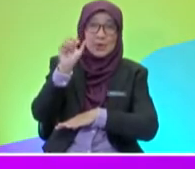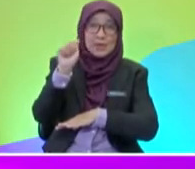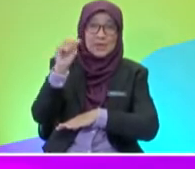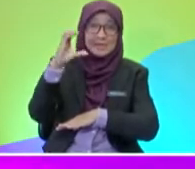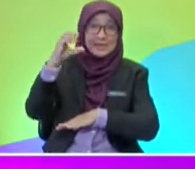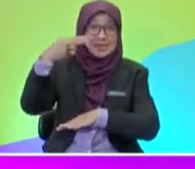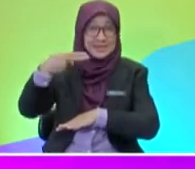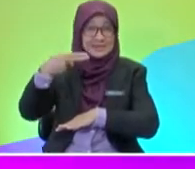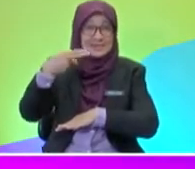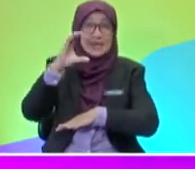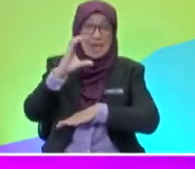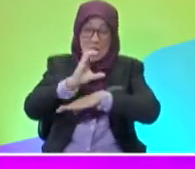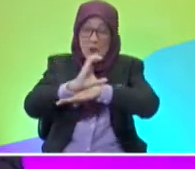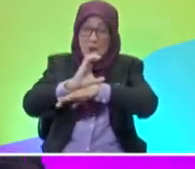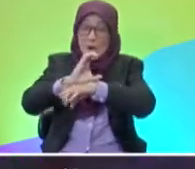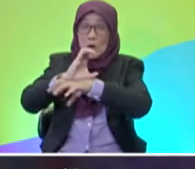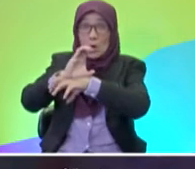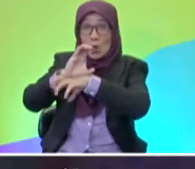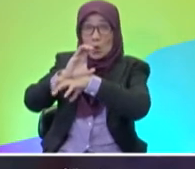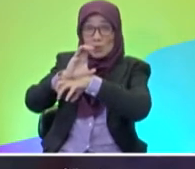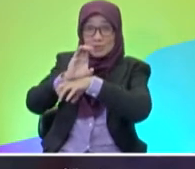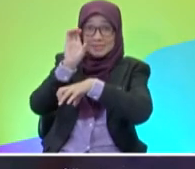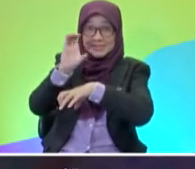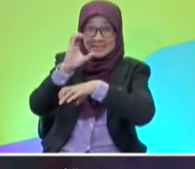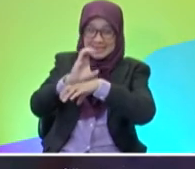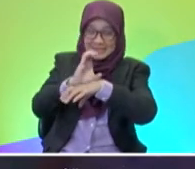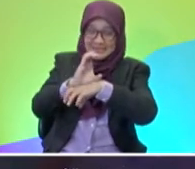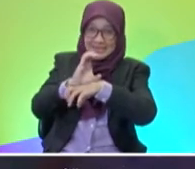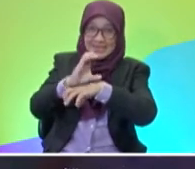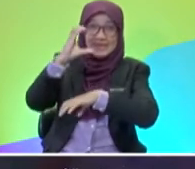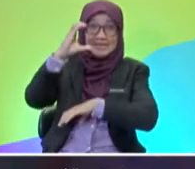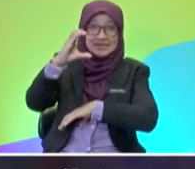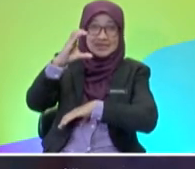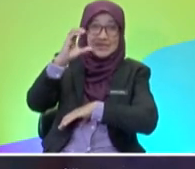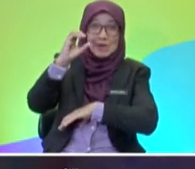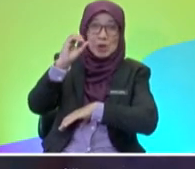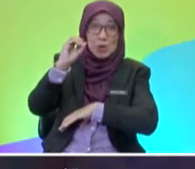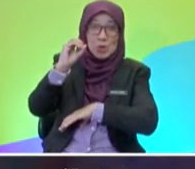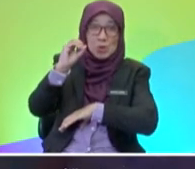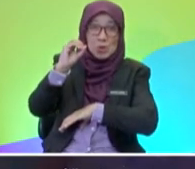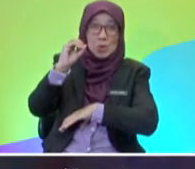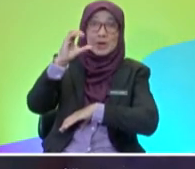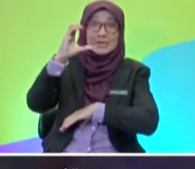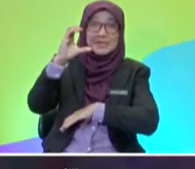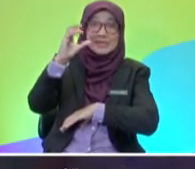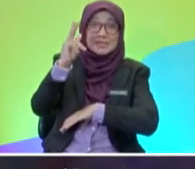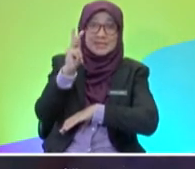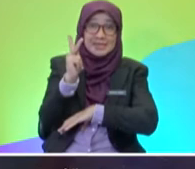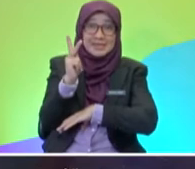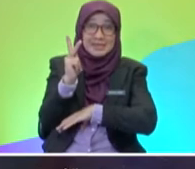bedroom. Okay, very good. Okay, let's spell cockroach. C-O-C-K.